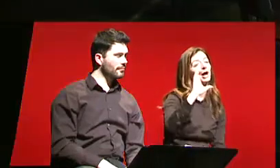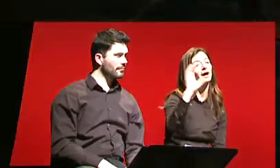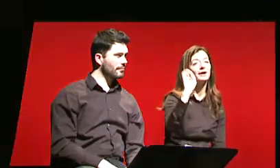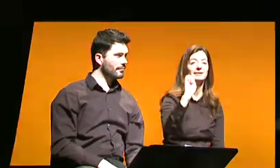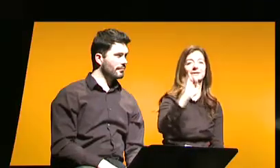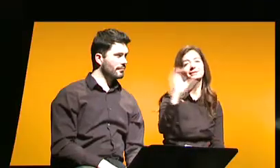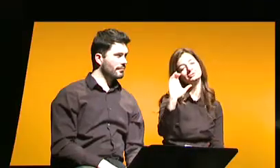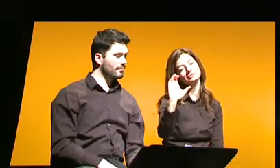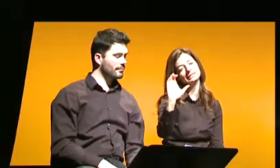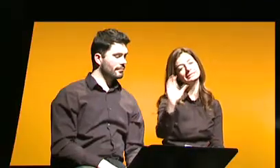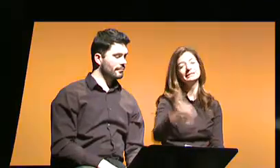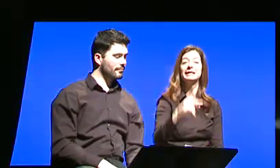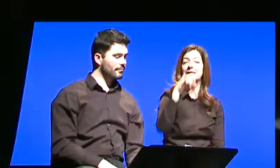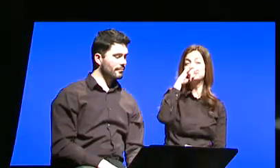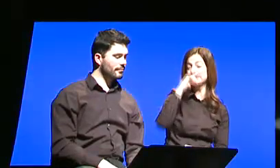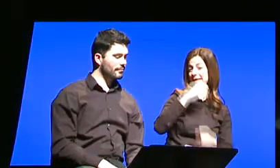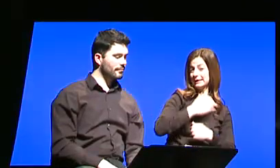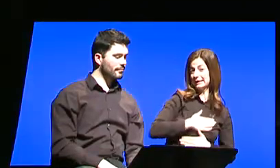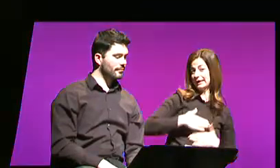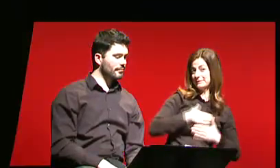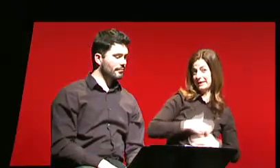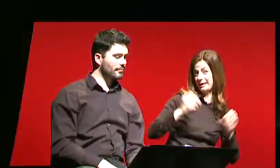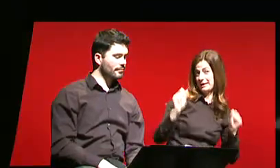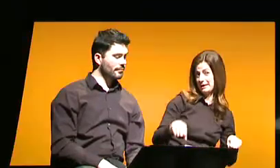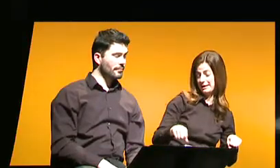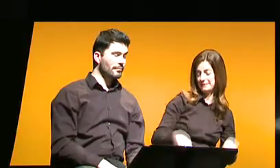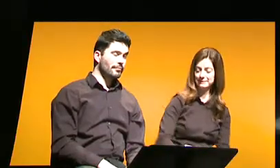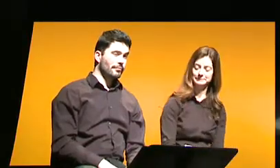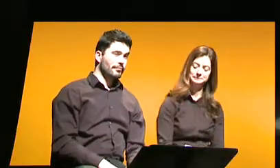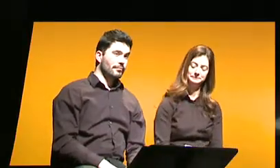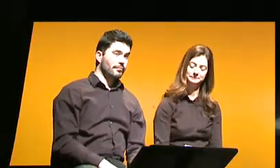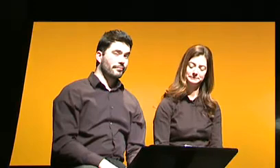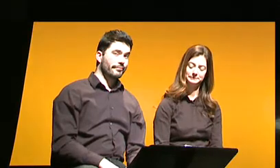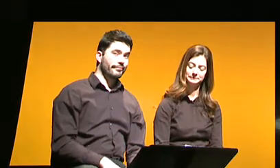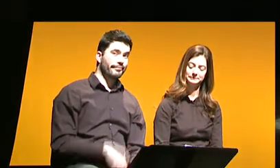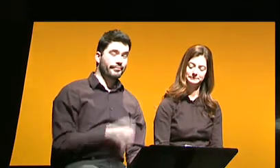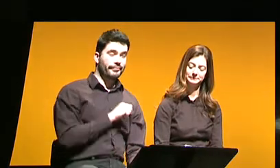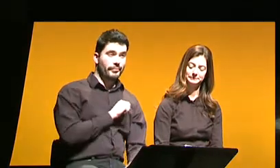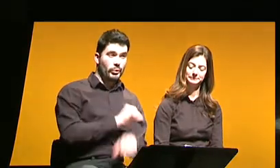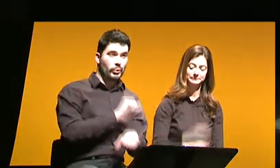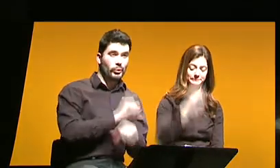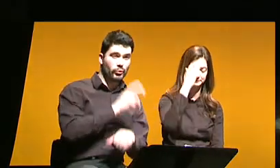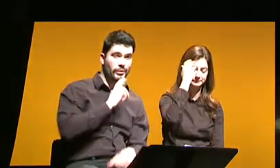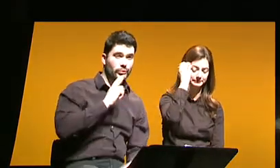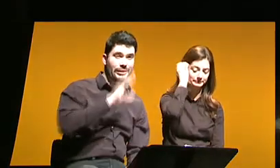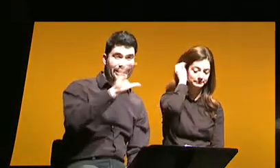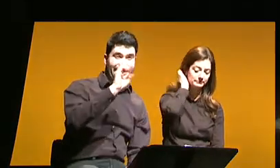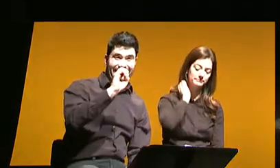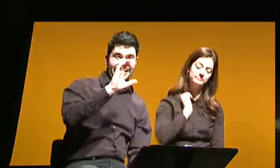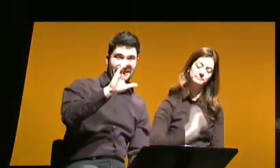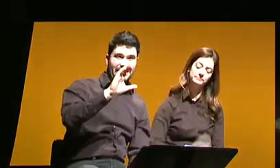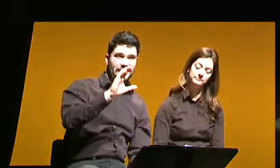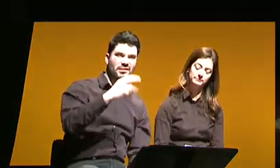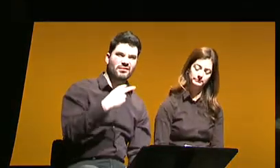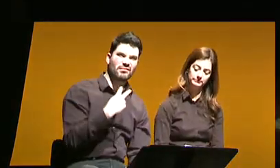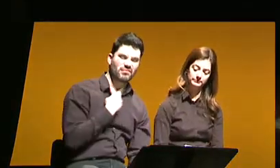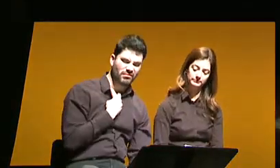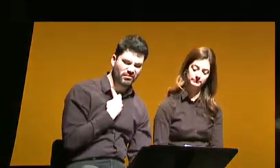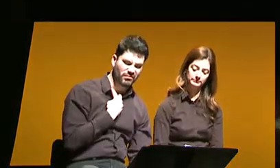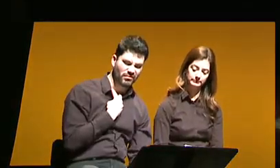2013. Chuck E. Cheese is where a kid can be a kid. Chuck E. Cheese is where a kid can be a kid. Chuck E. Cheese is a dead-end job.